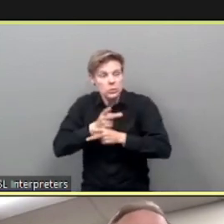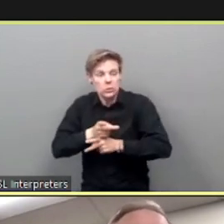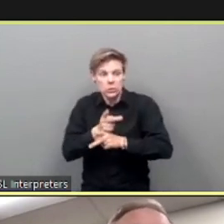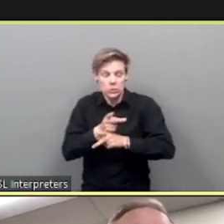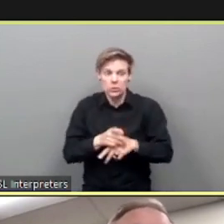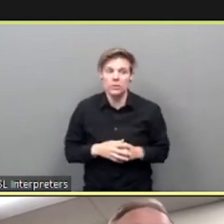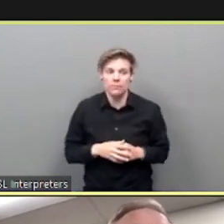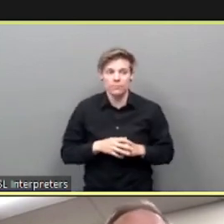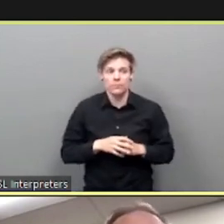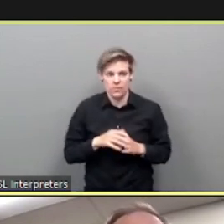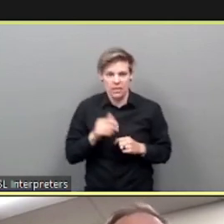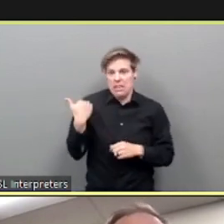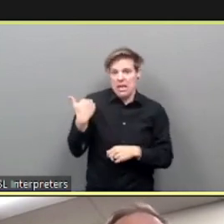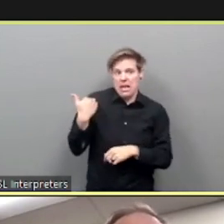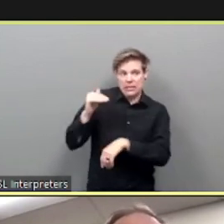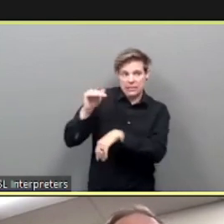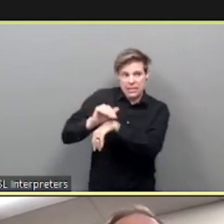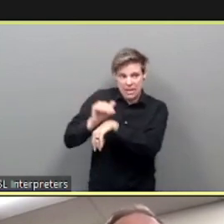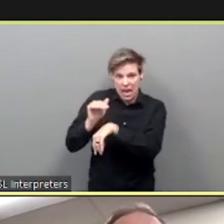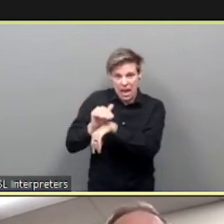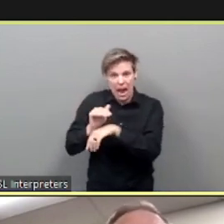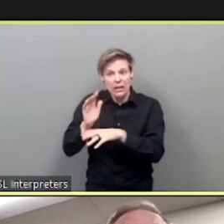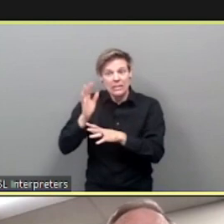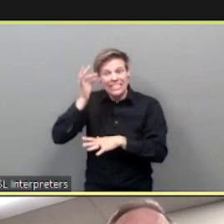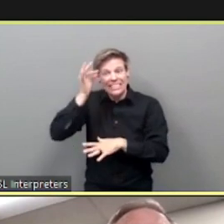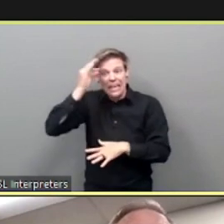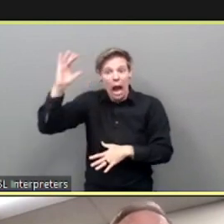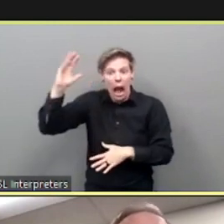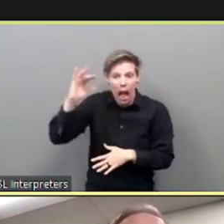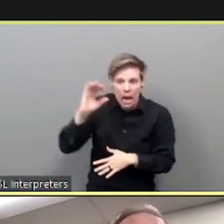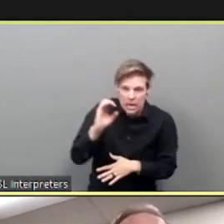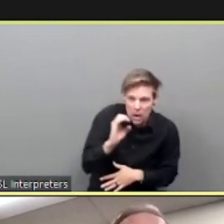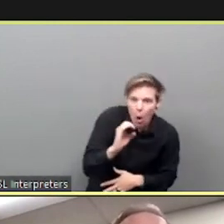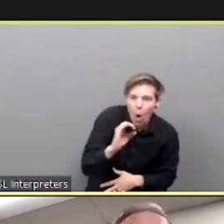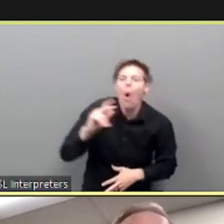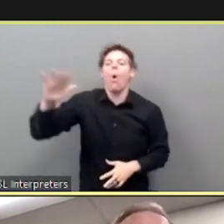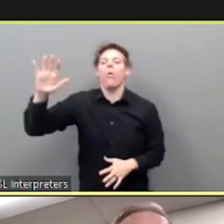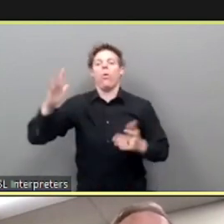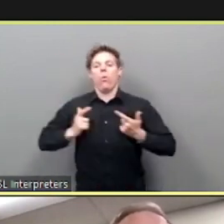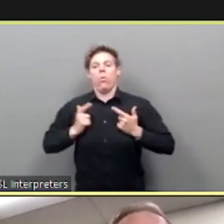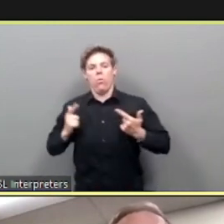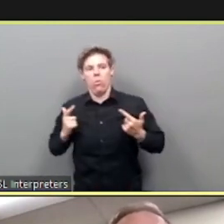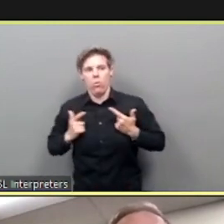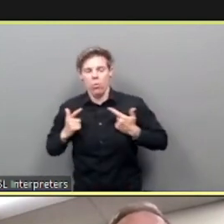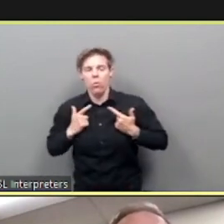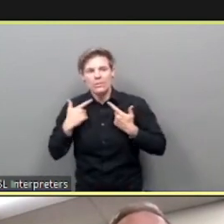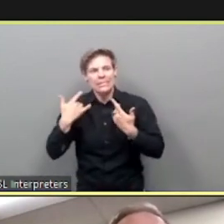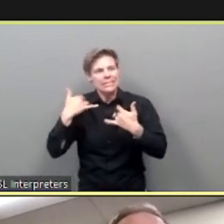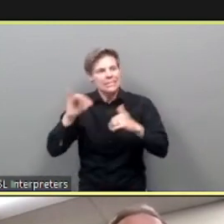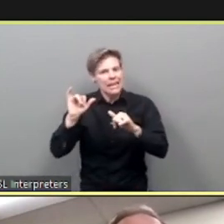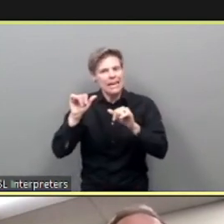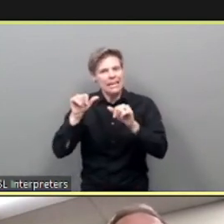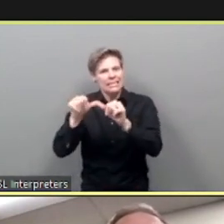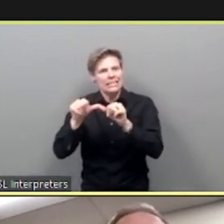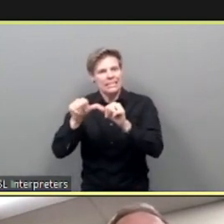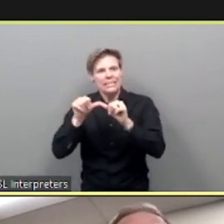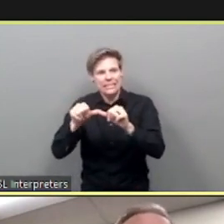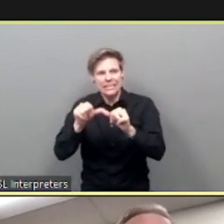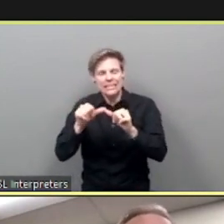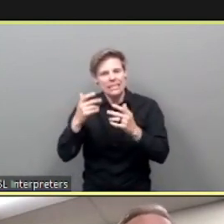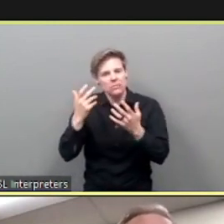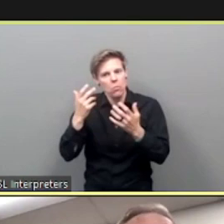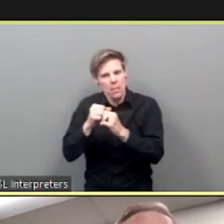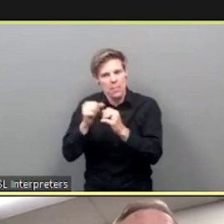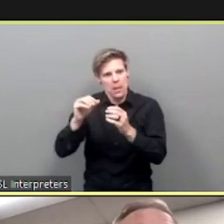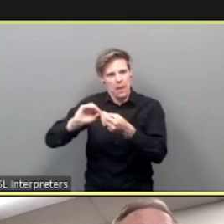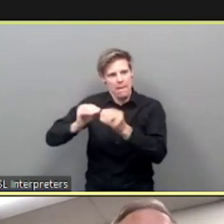last night or early this morning. And so we continue to struggle with our ICU capacity in our state with the